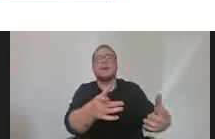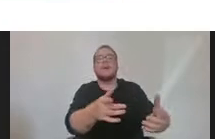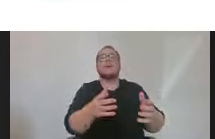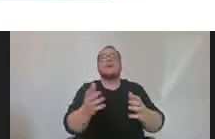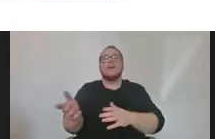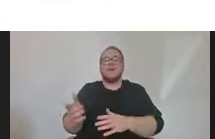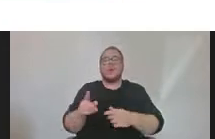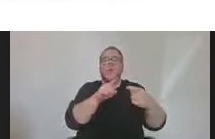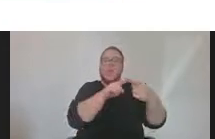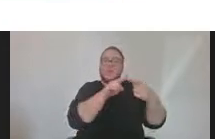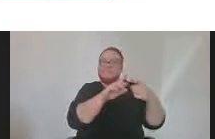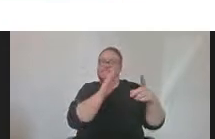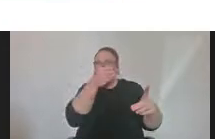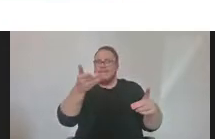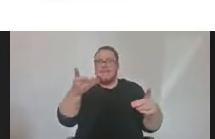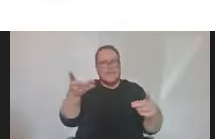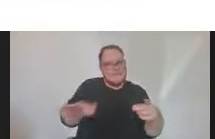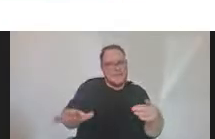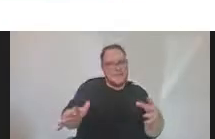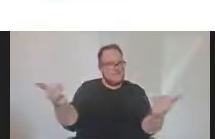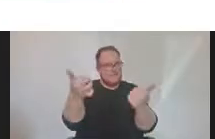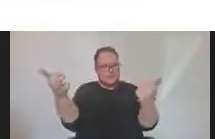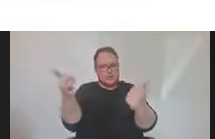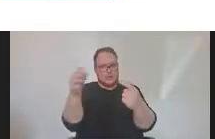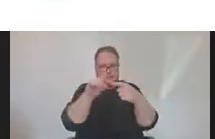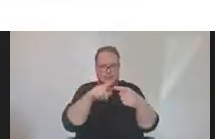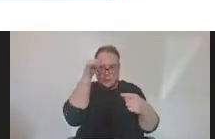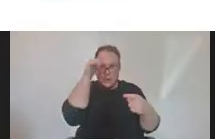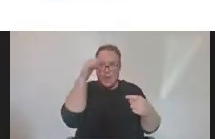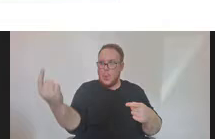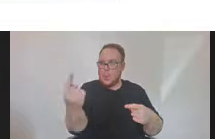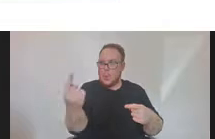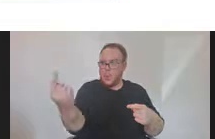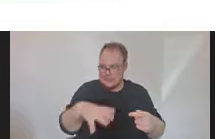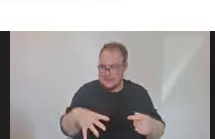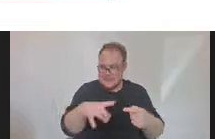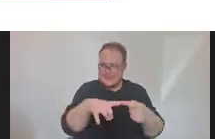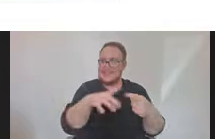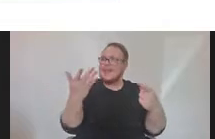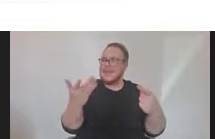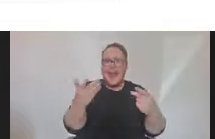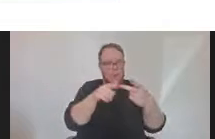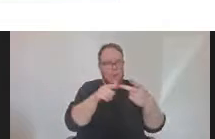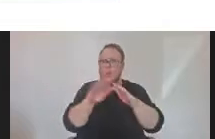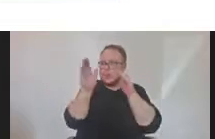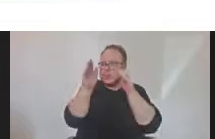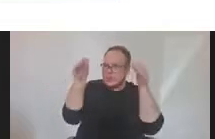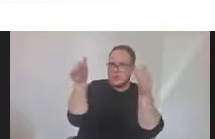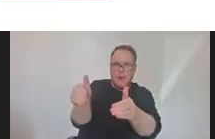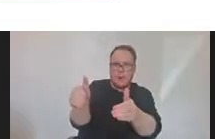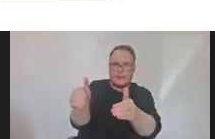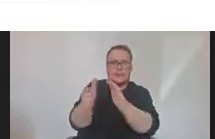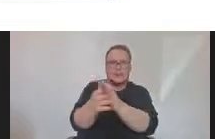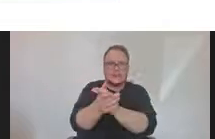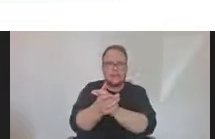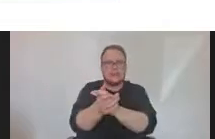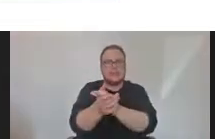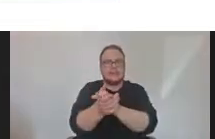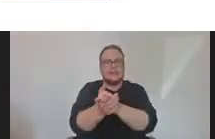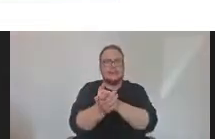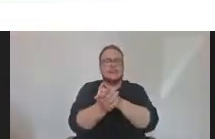the identification, we went on to target, and again